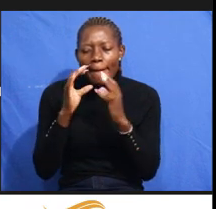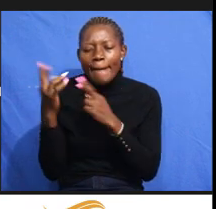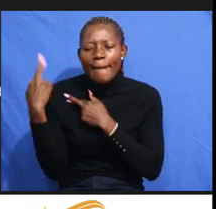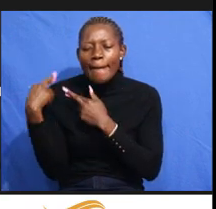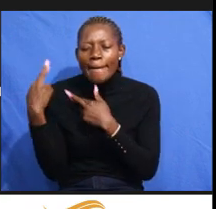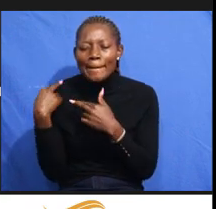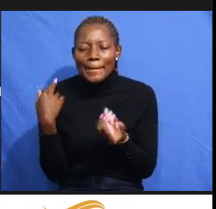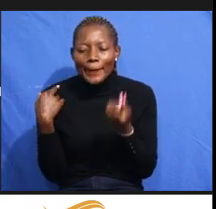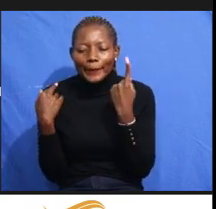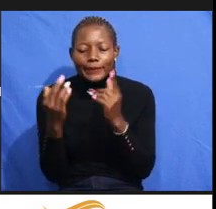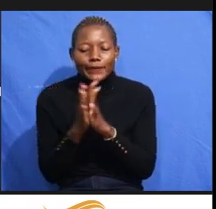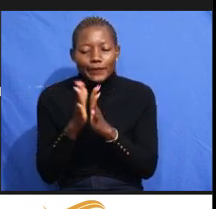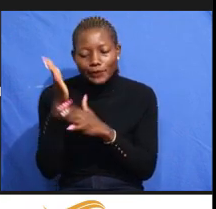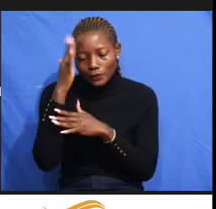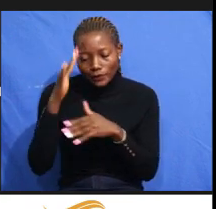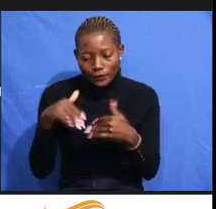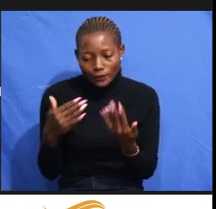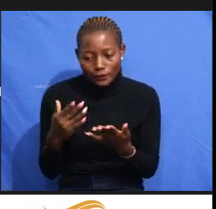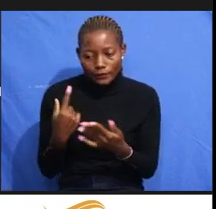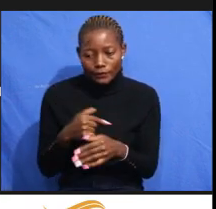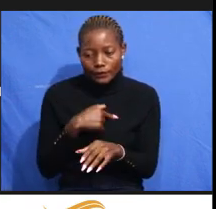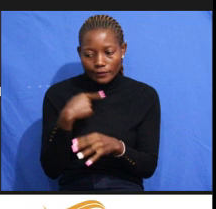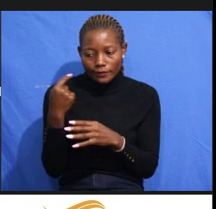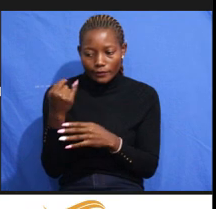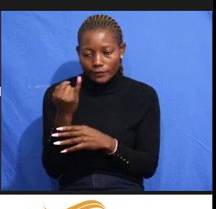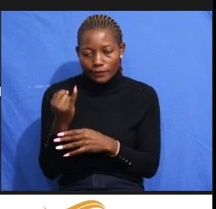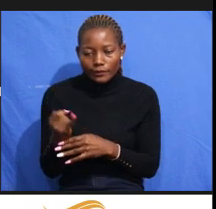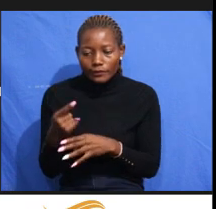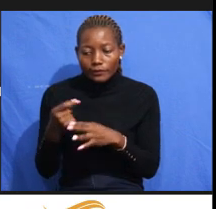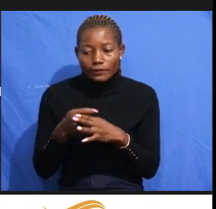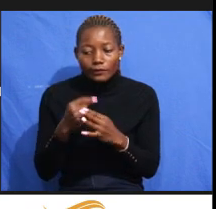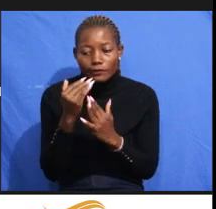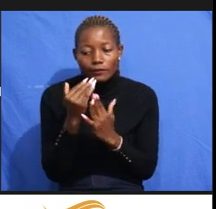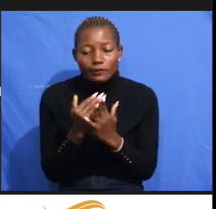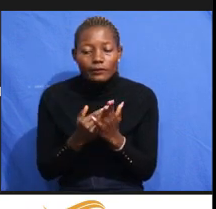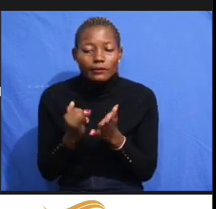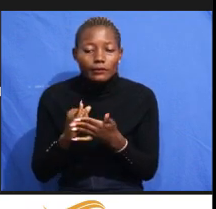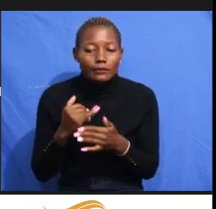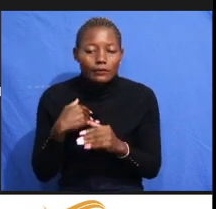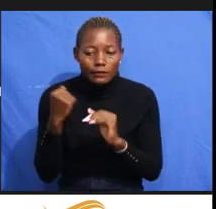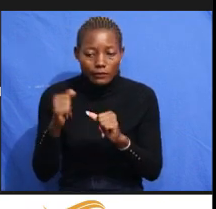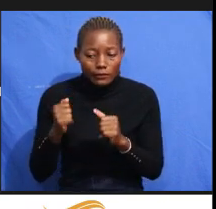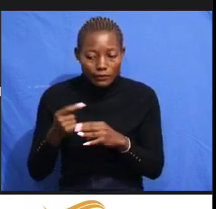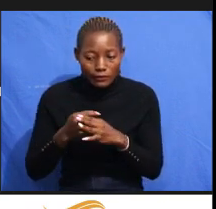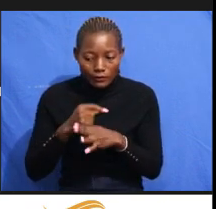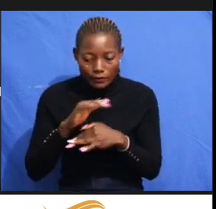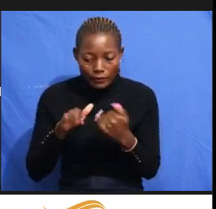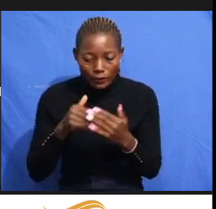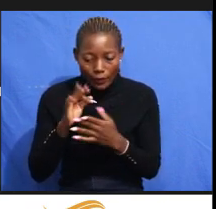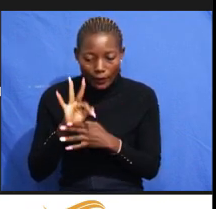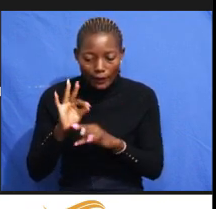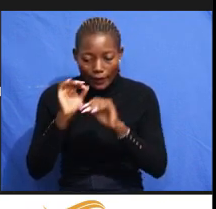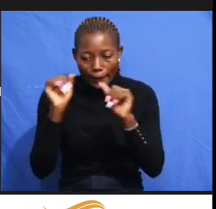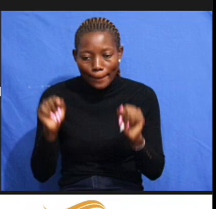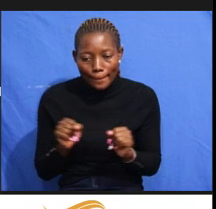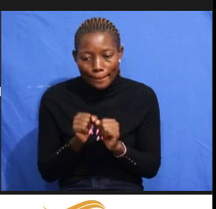know how am I going to draw my training program so that I can be able to train all these three systems that I